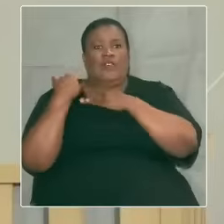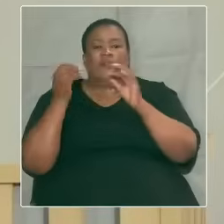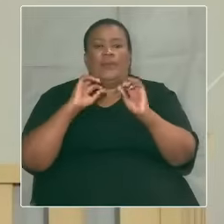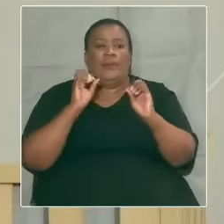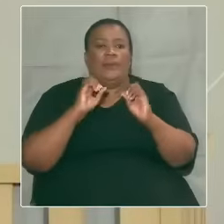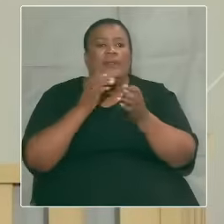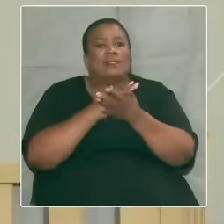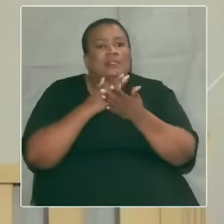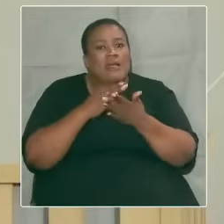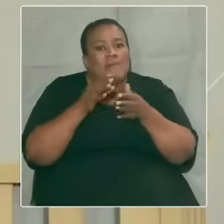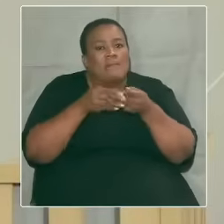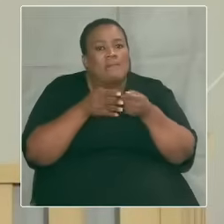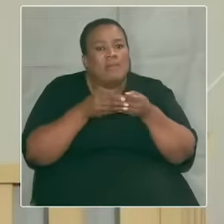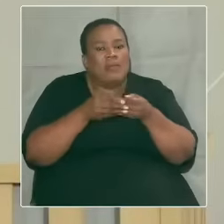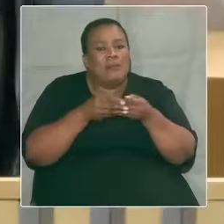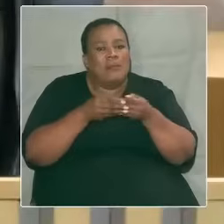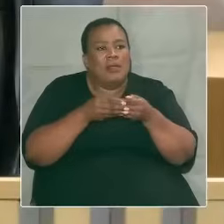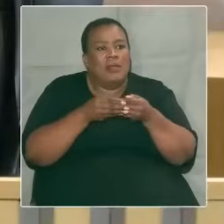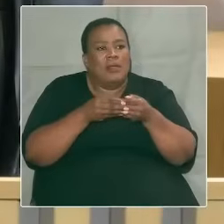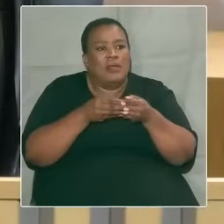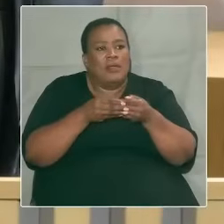members